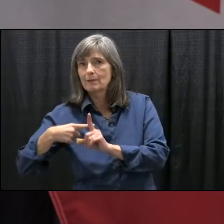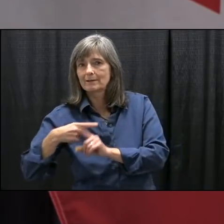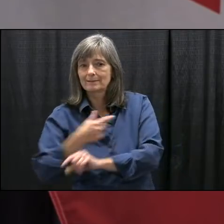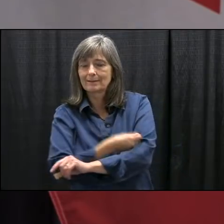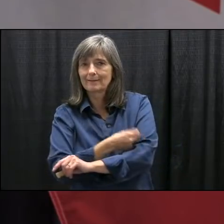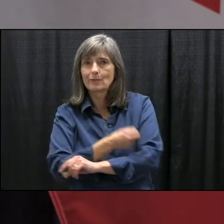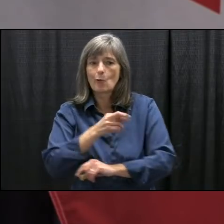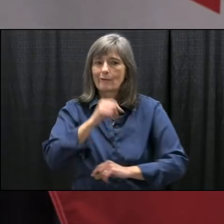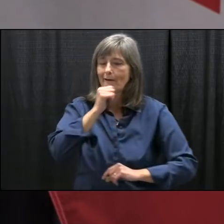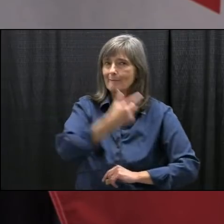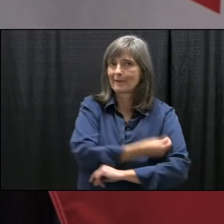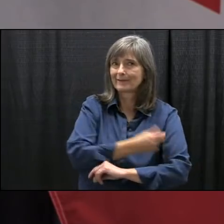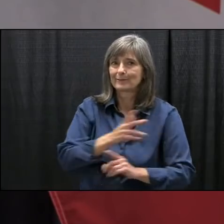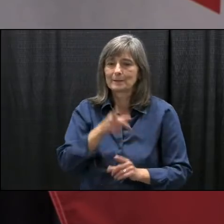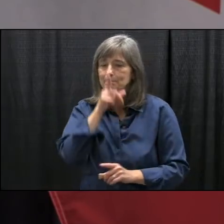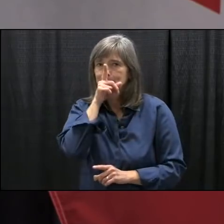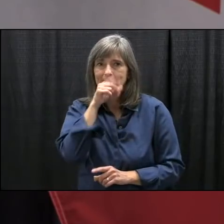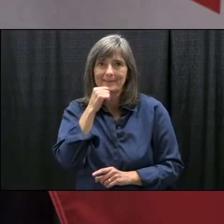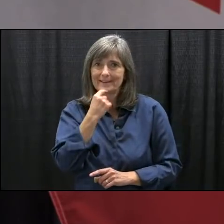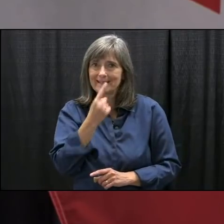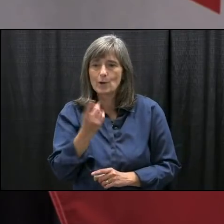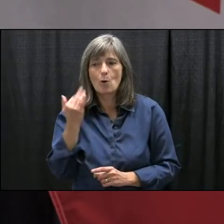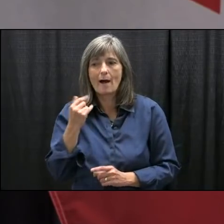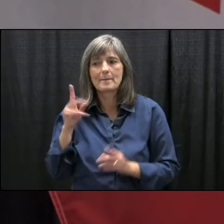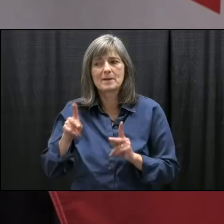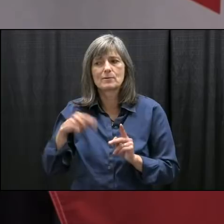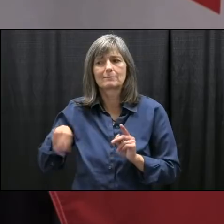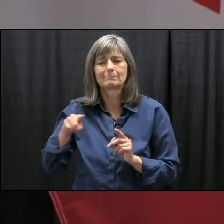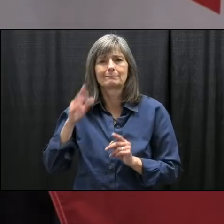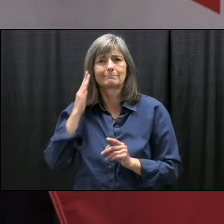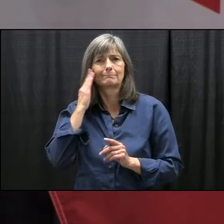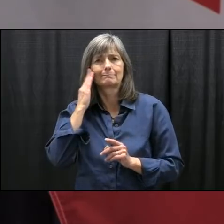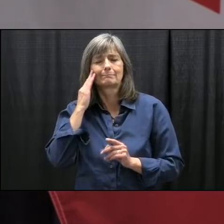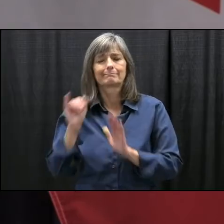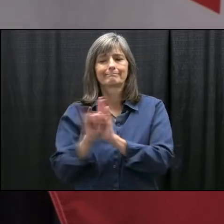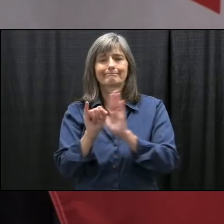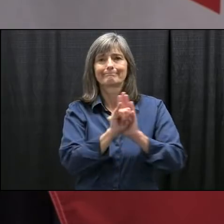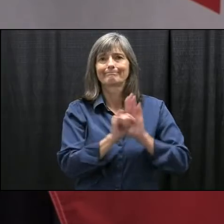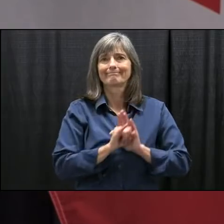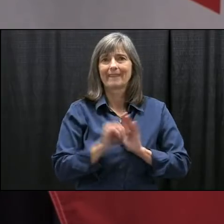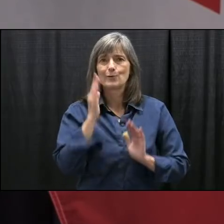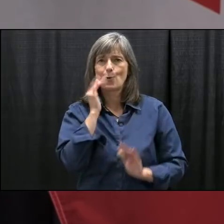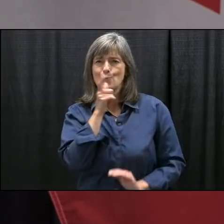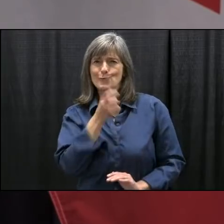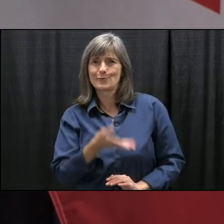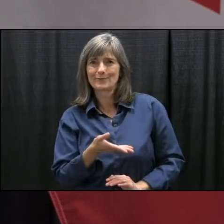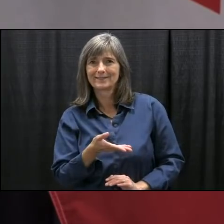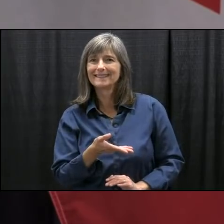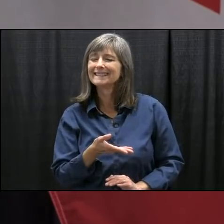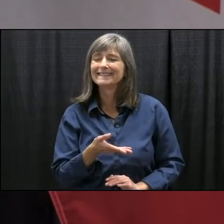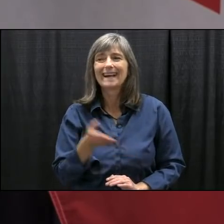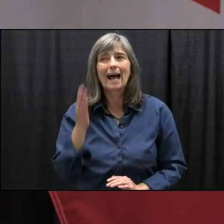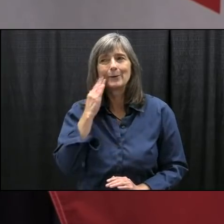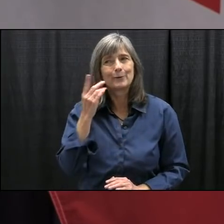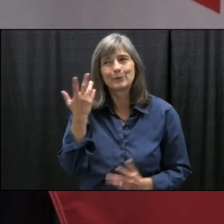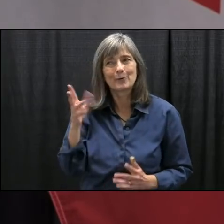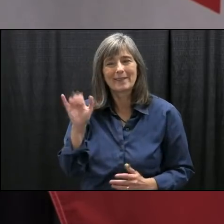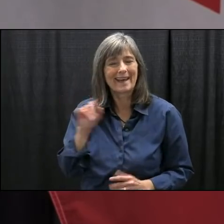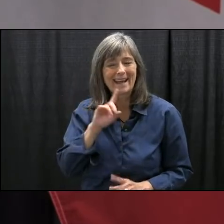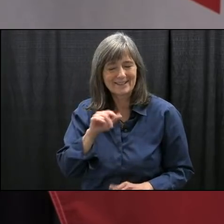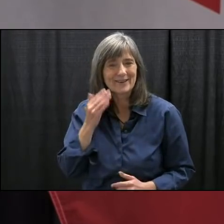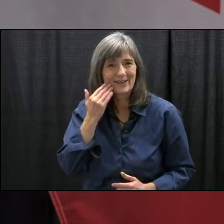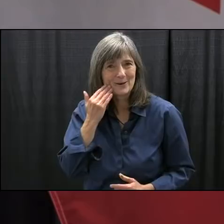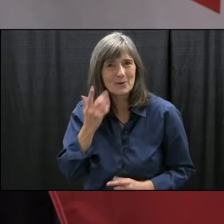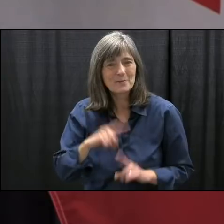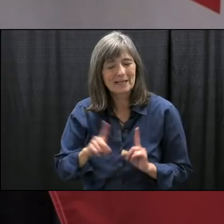being vaccinated or unvaccinated. What I can tell you, and I know that's not the answer you want, and I appreciate that, and that's why